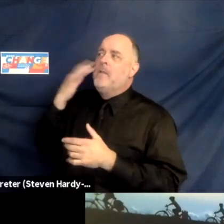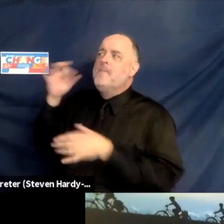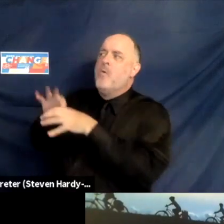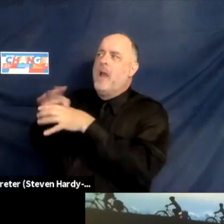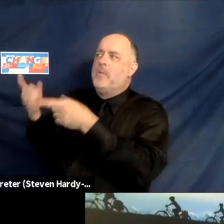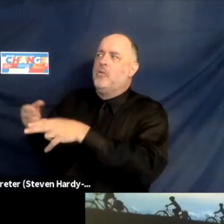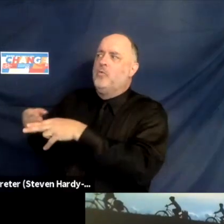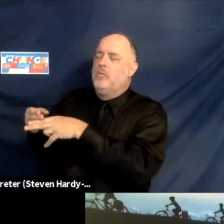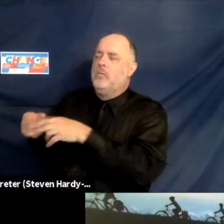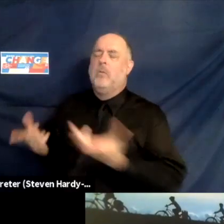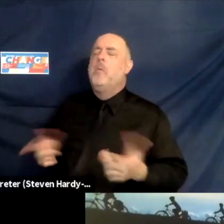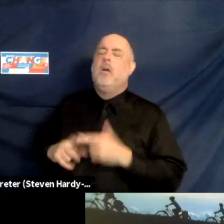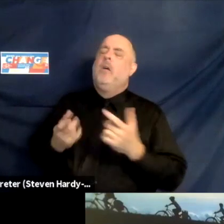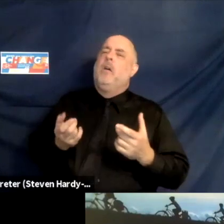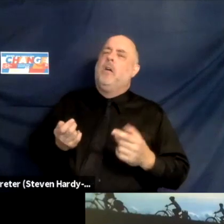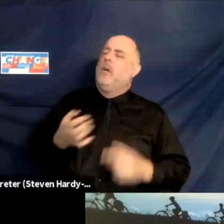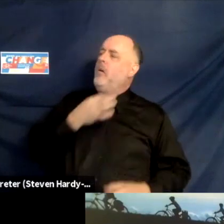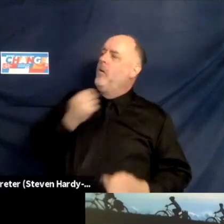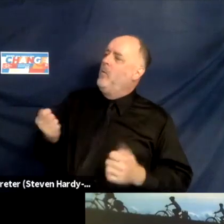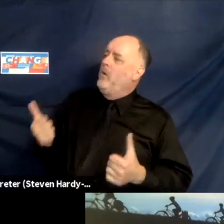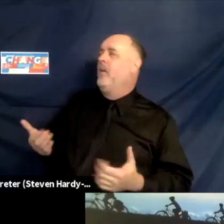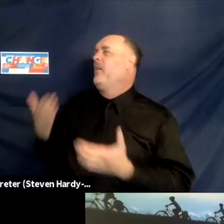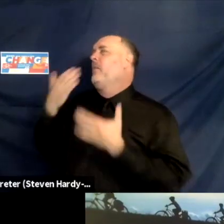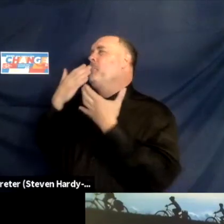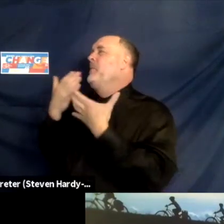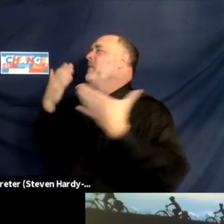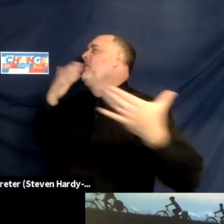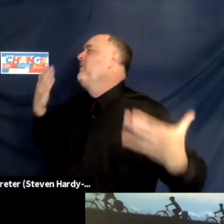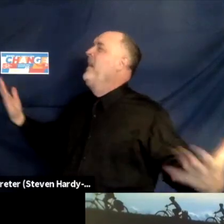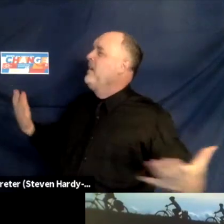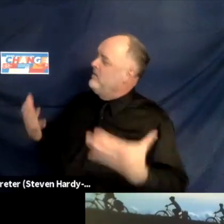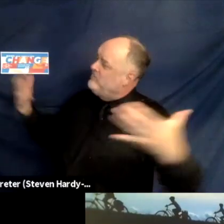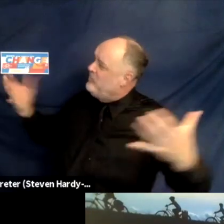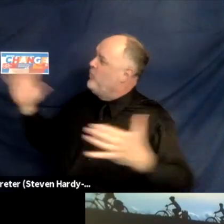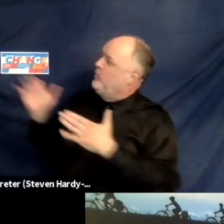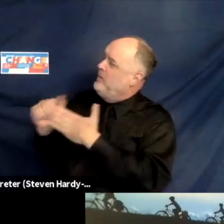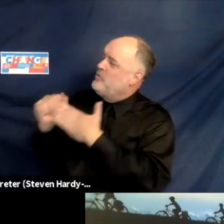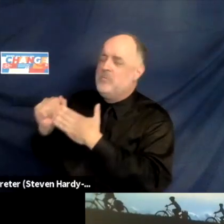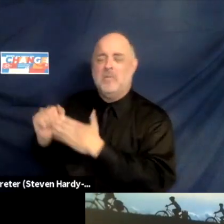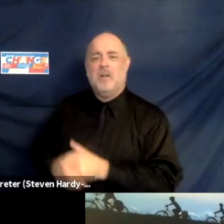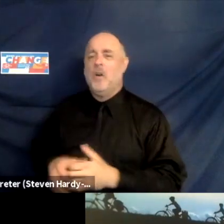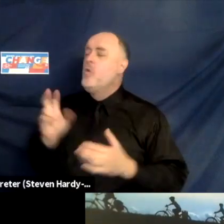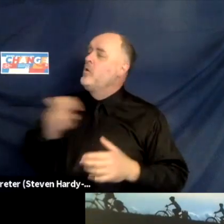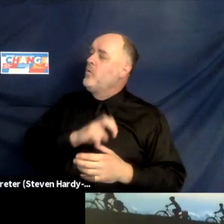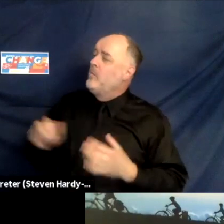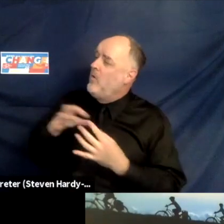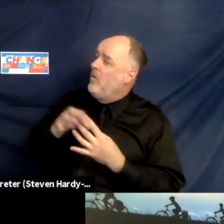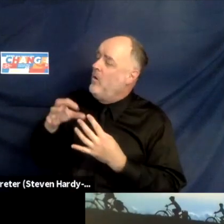few things here. Just big thanks for your leadership on this. And your transportation alternatives bill includes new language